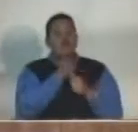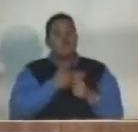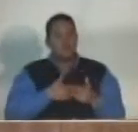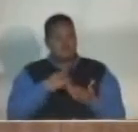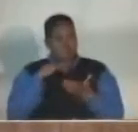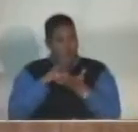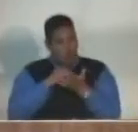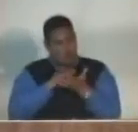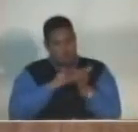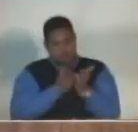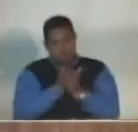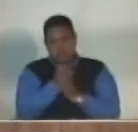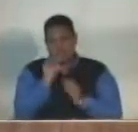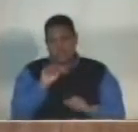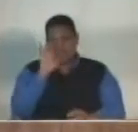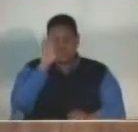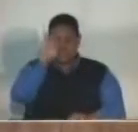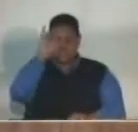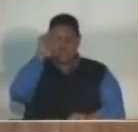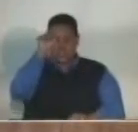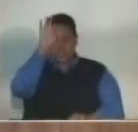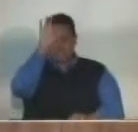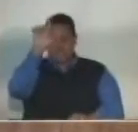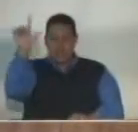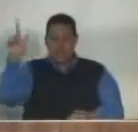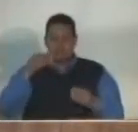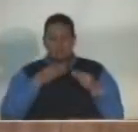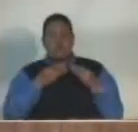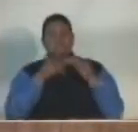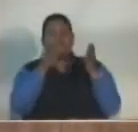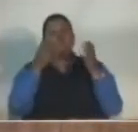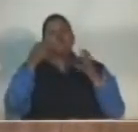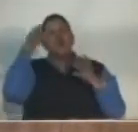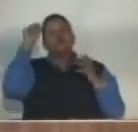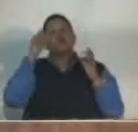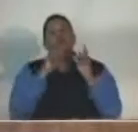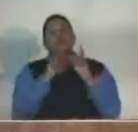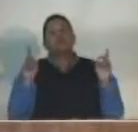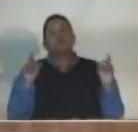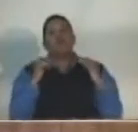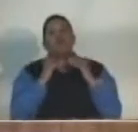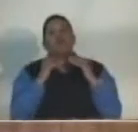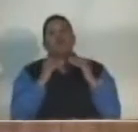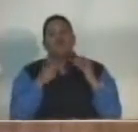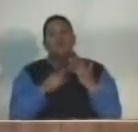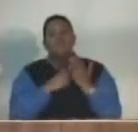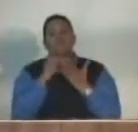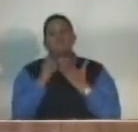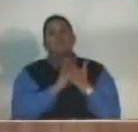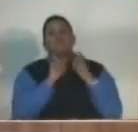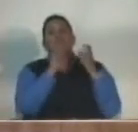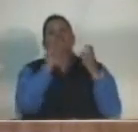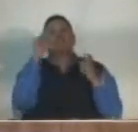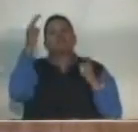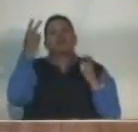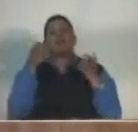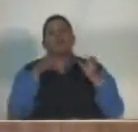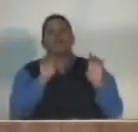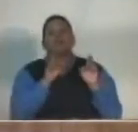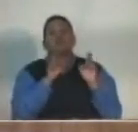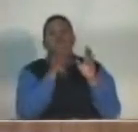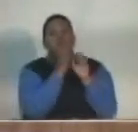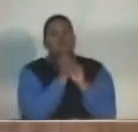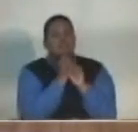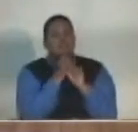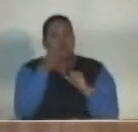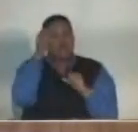everyone. JFFL is offering the High School Diploma Equivalency Program, giving a second chance to earn high school certification